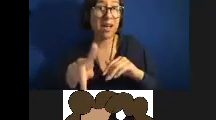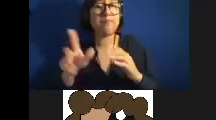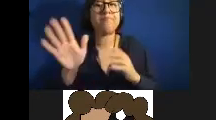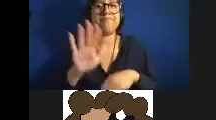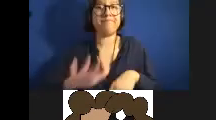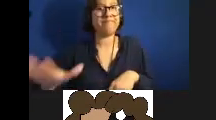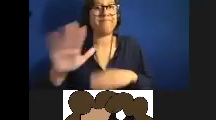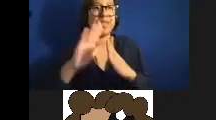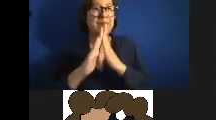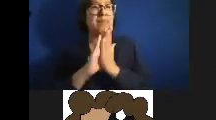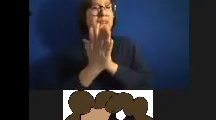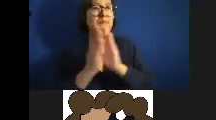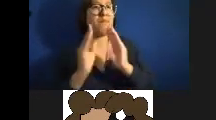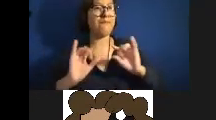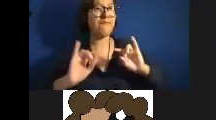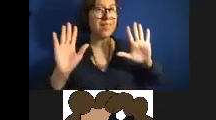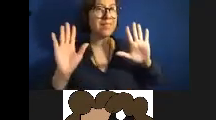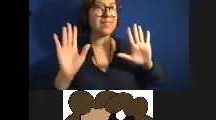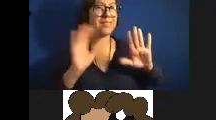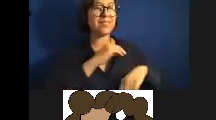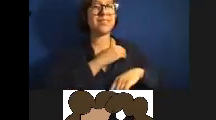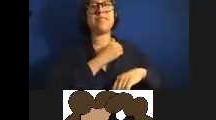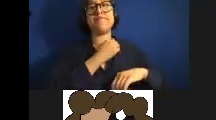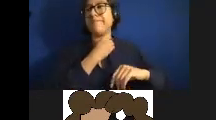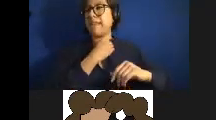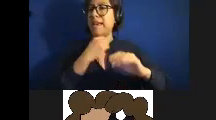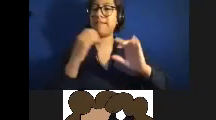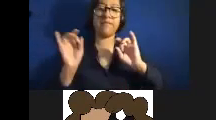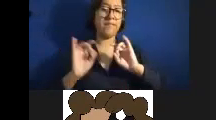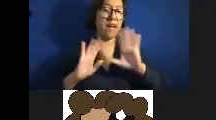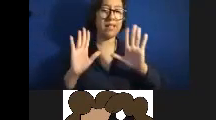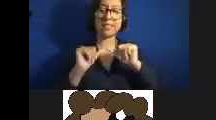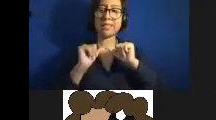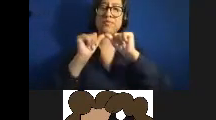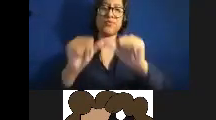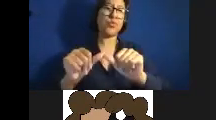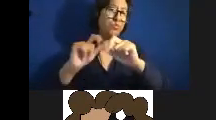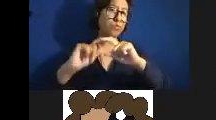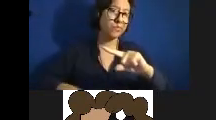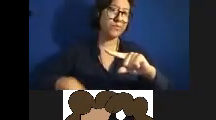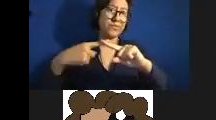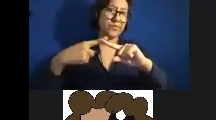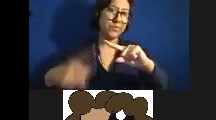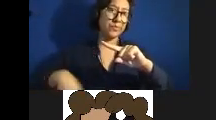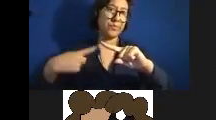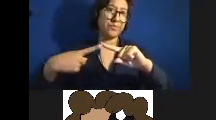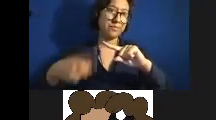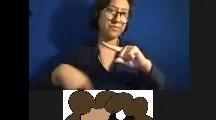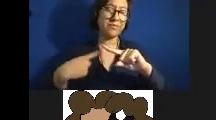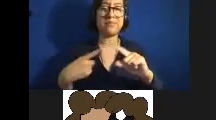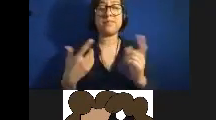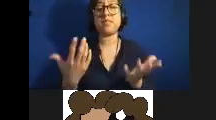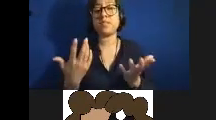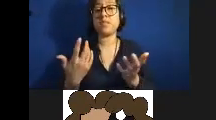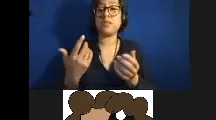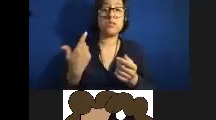you know, and or the reason why violence continues to fester. And so we have tried to